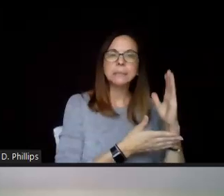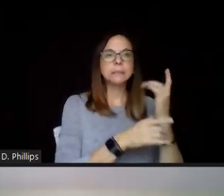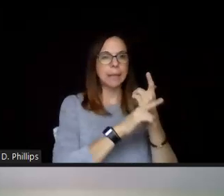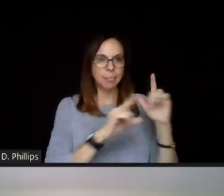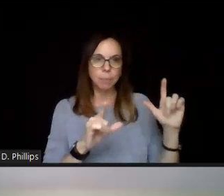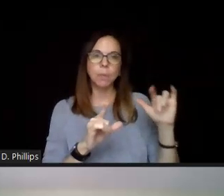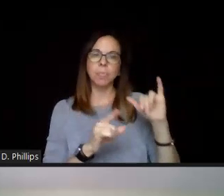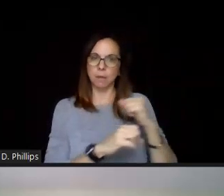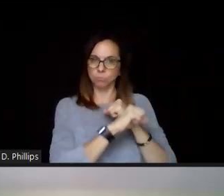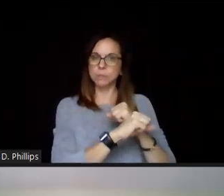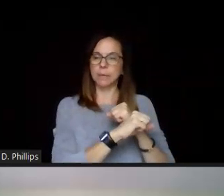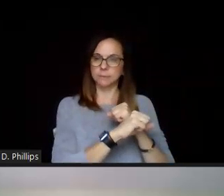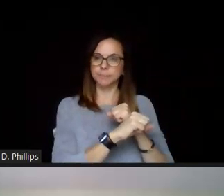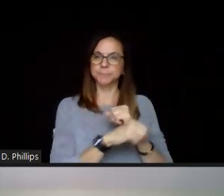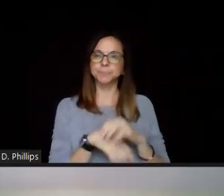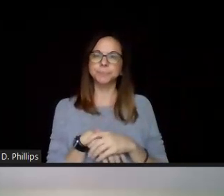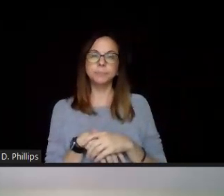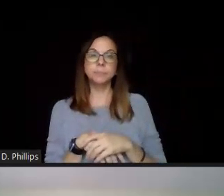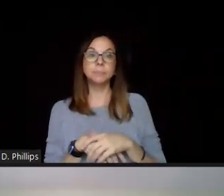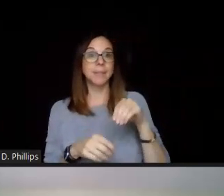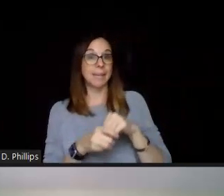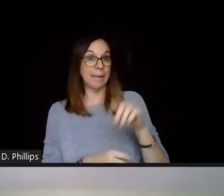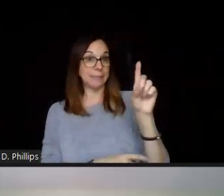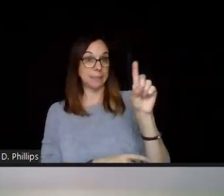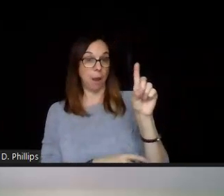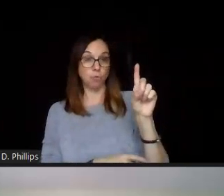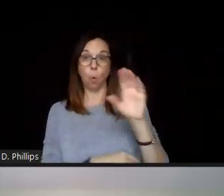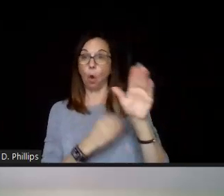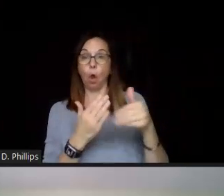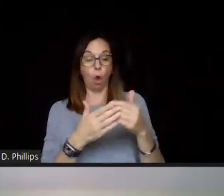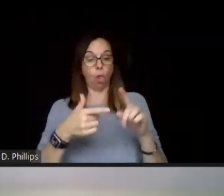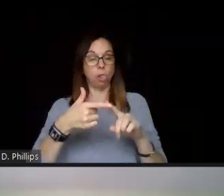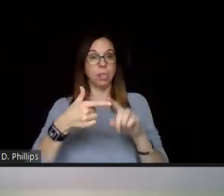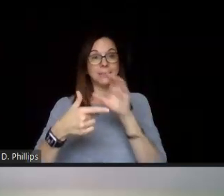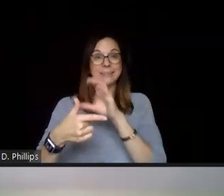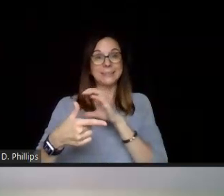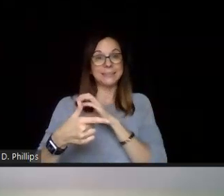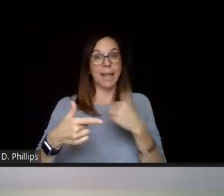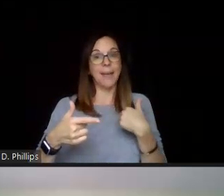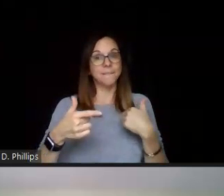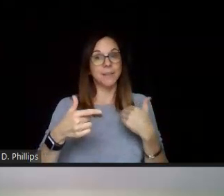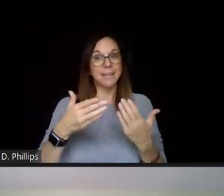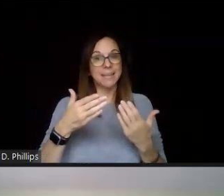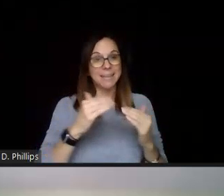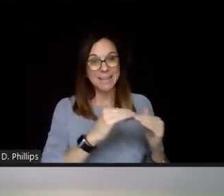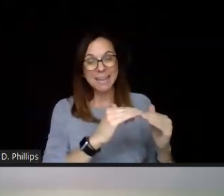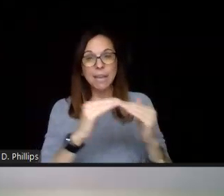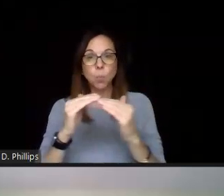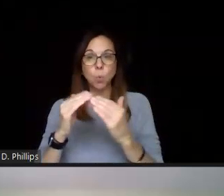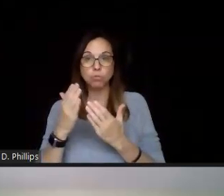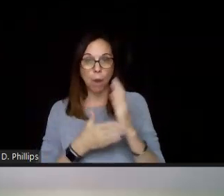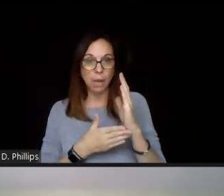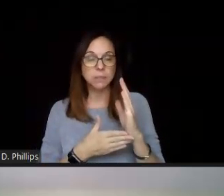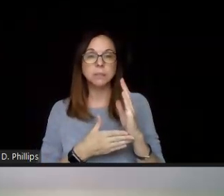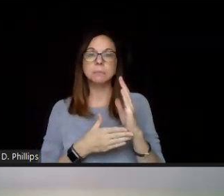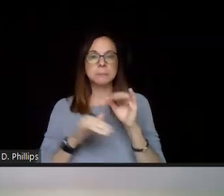are protected. In a democracy, all citizens have equal rights. They're treated fairly